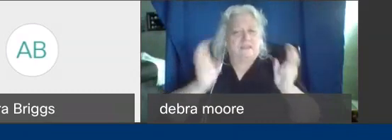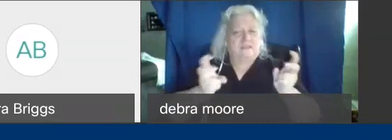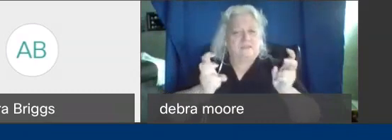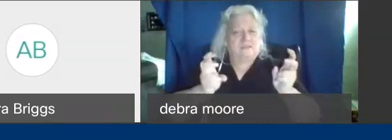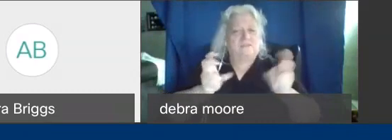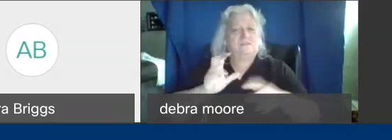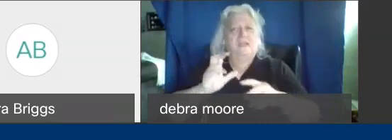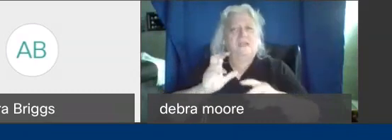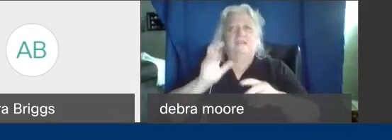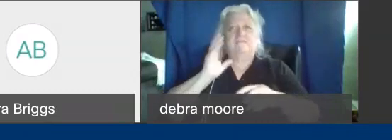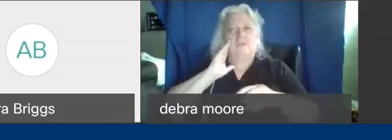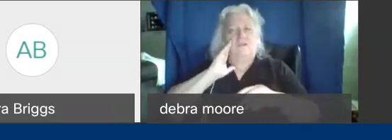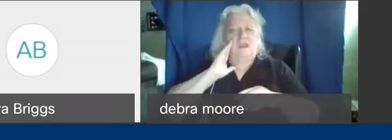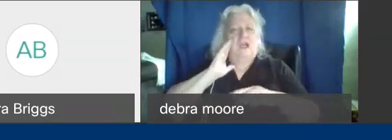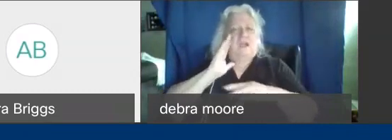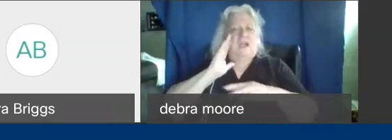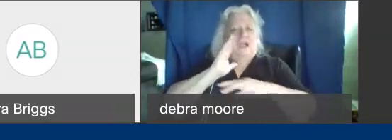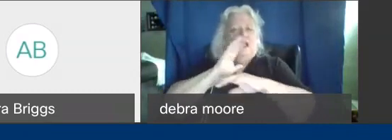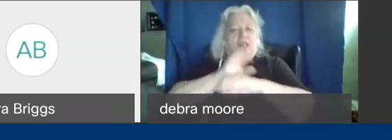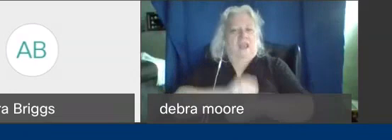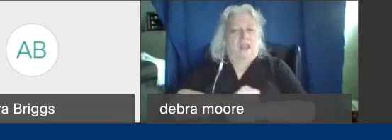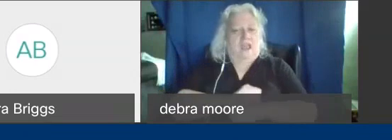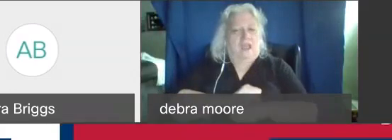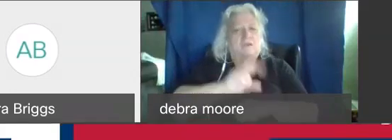lockdowns, severe weather alerts, stuff like that.